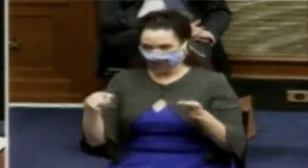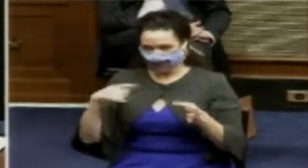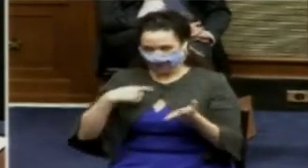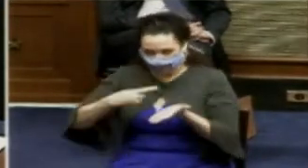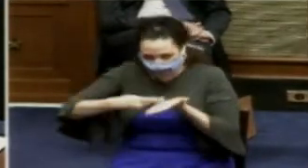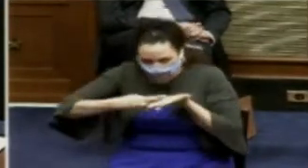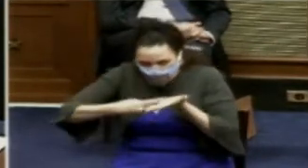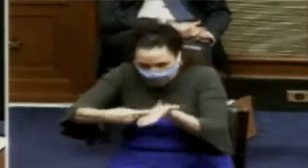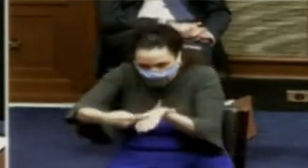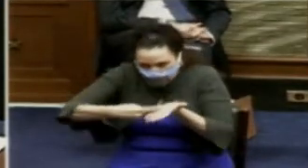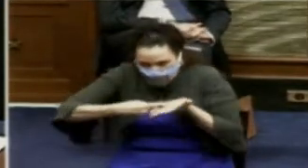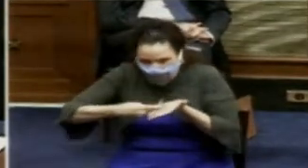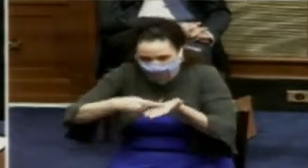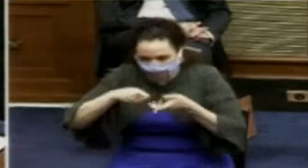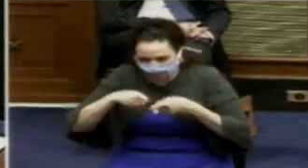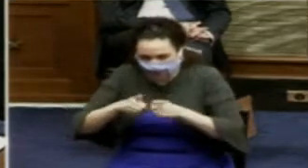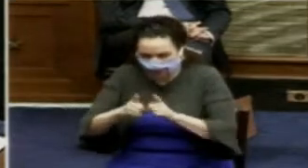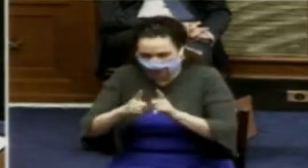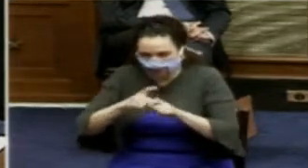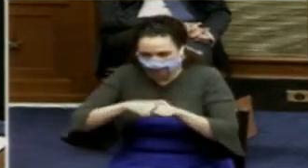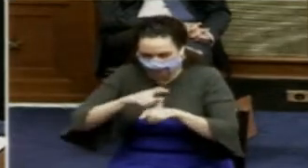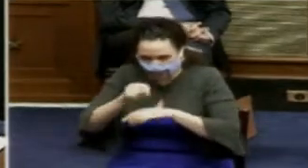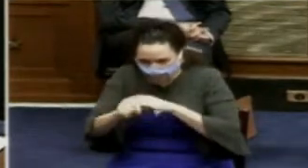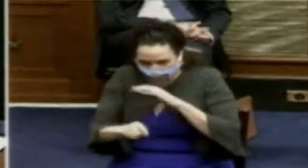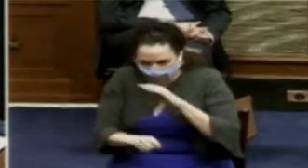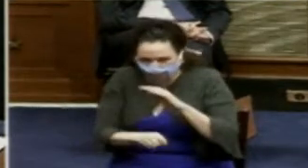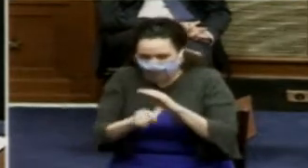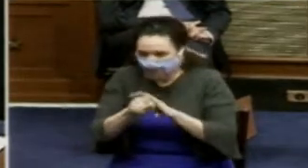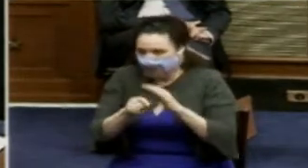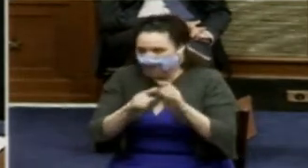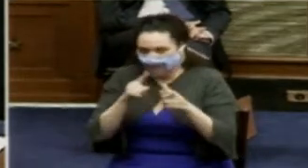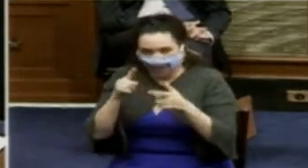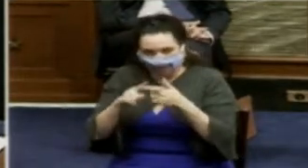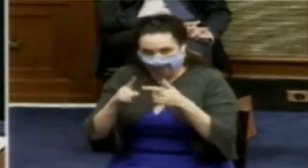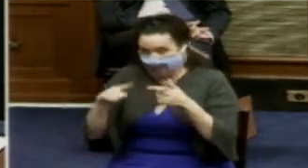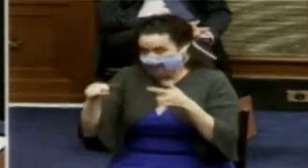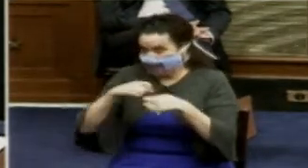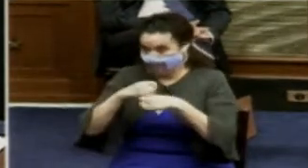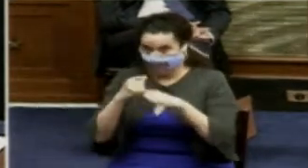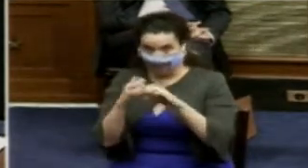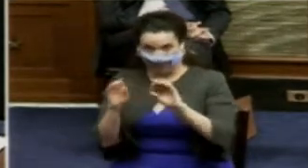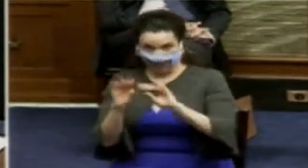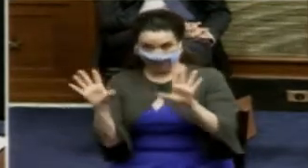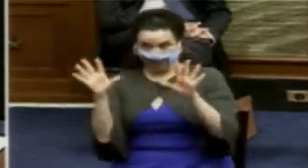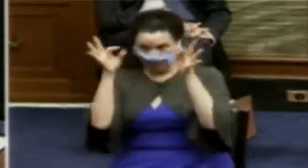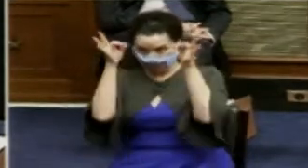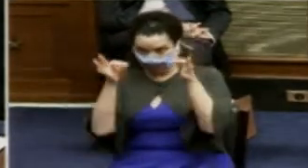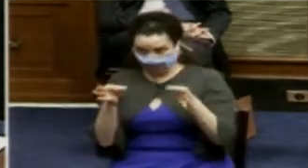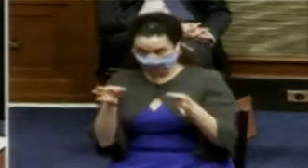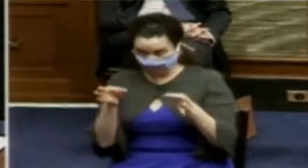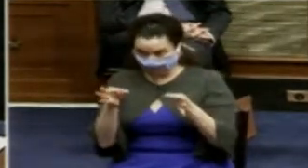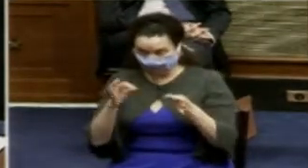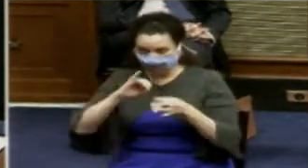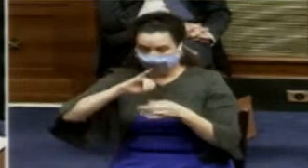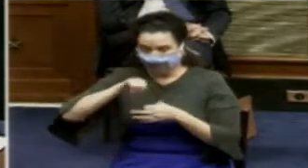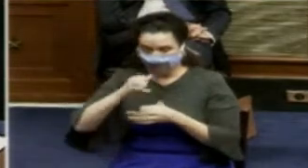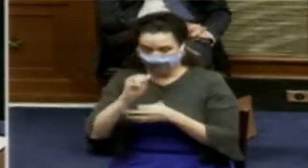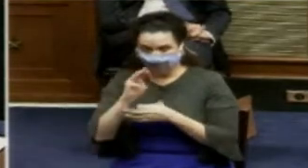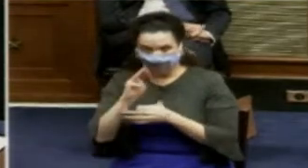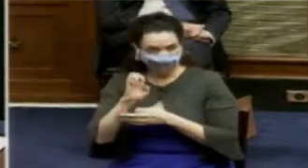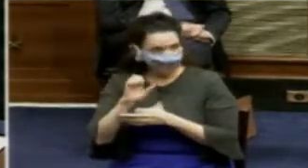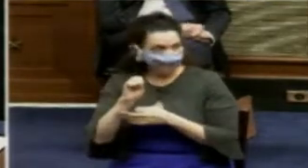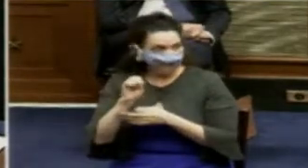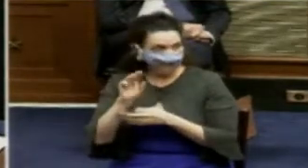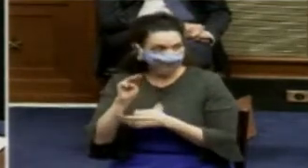the time. It was immediately debated, but the decision was clear. And some, such as James Madison, thought the trade-off of